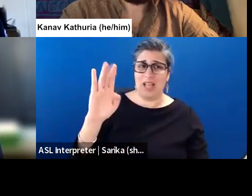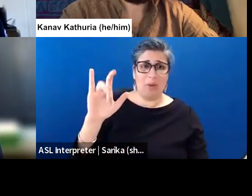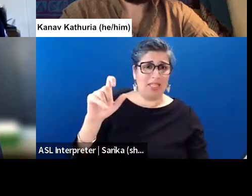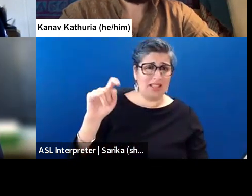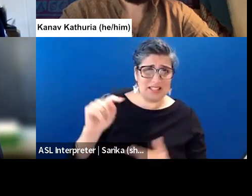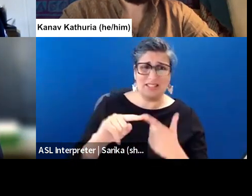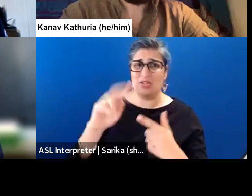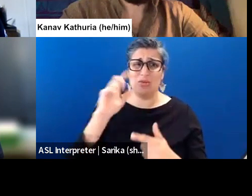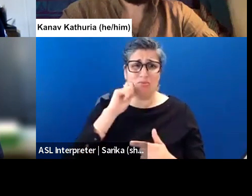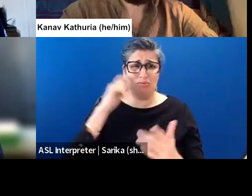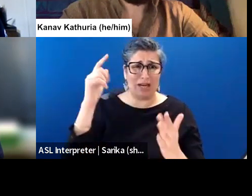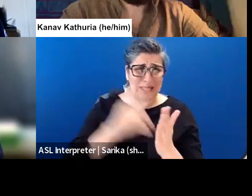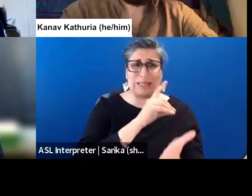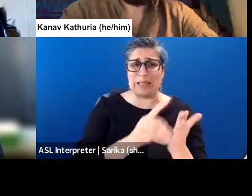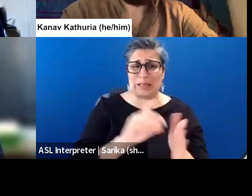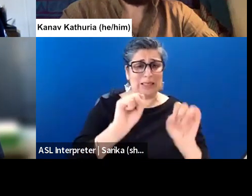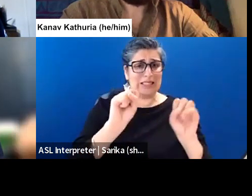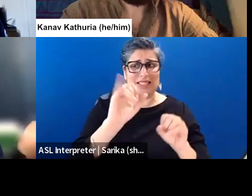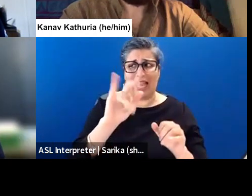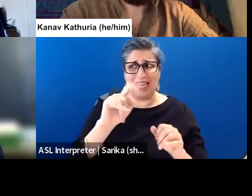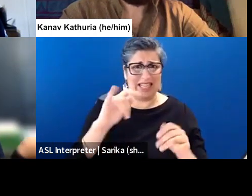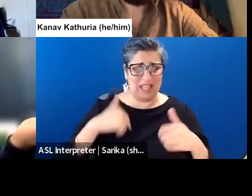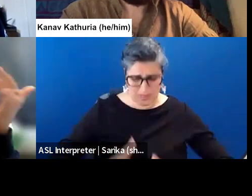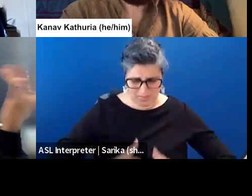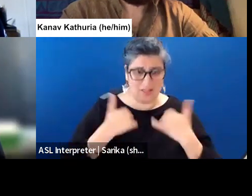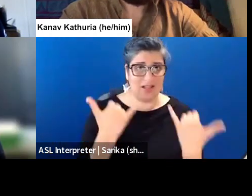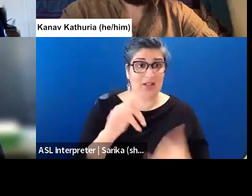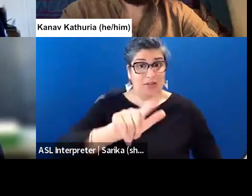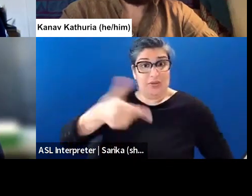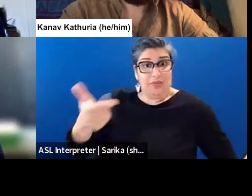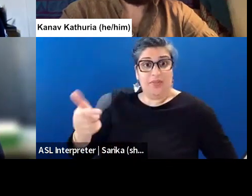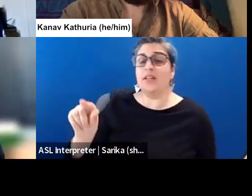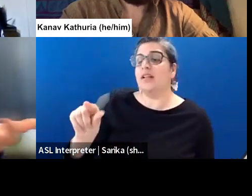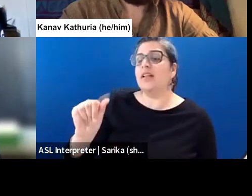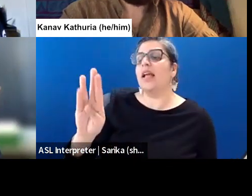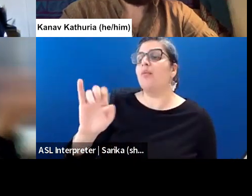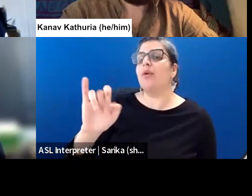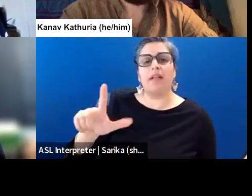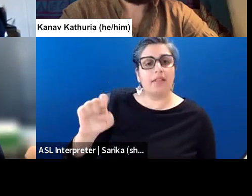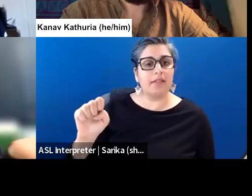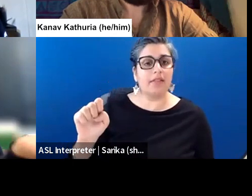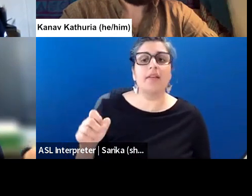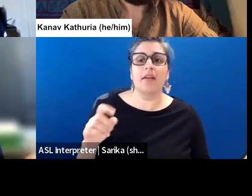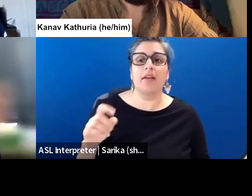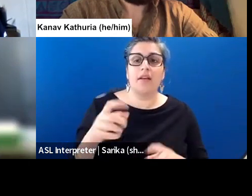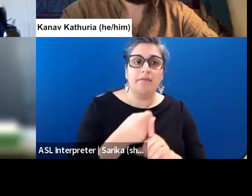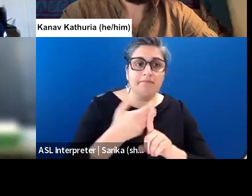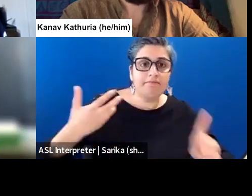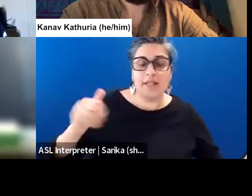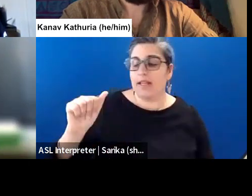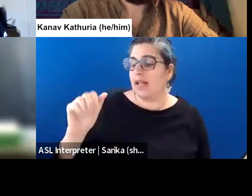find ourselves in. I will turn to Gabriel next on talking about abolition.